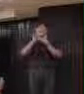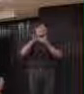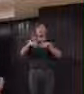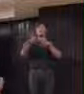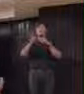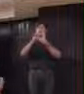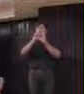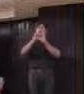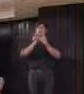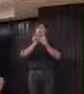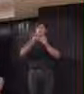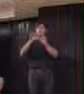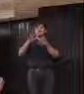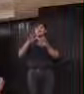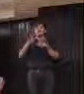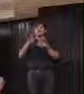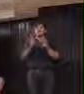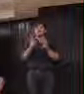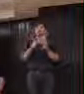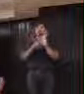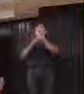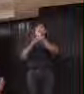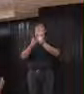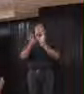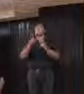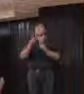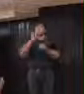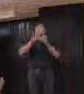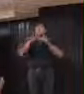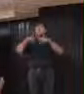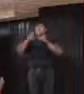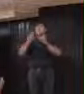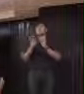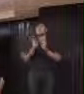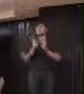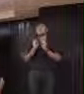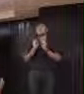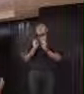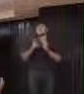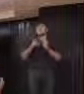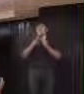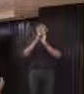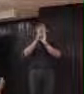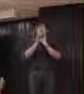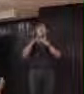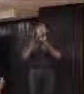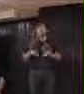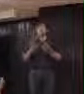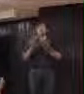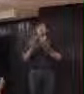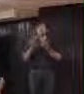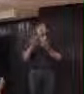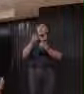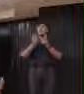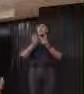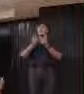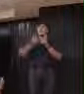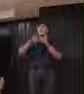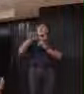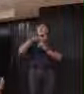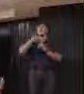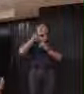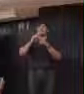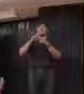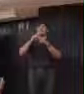they are representative. They are not the people themselves. The principle here is that the people of the state of Jammu